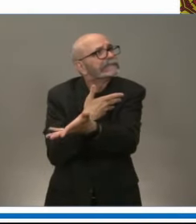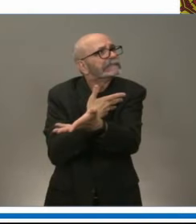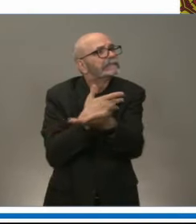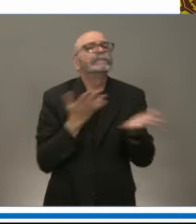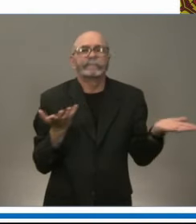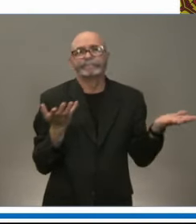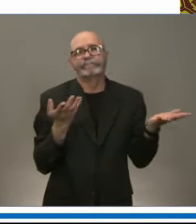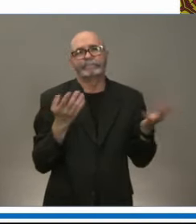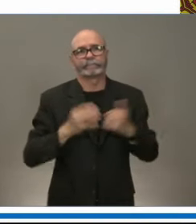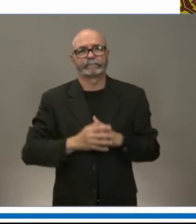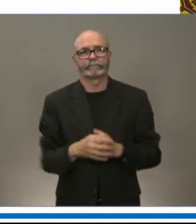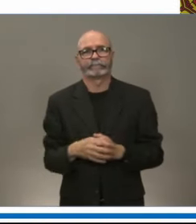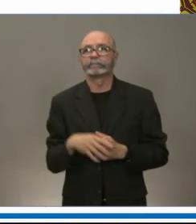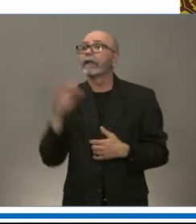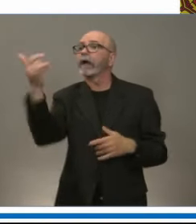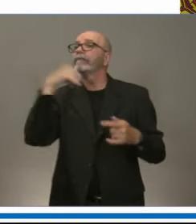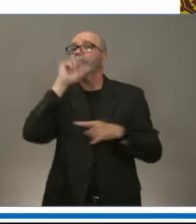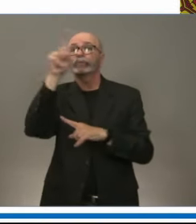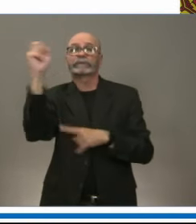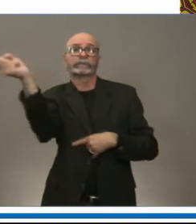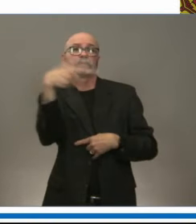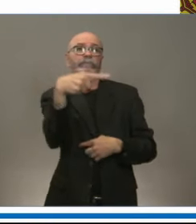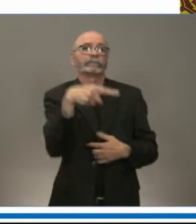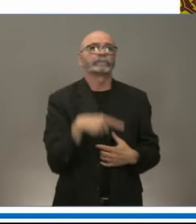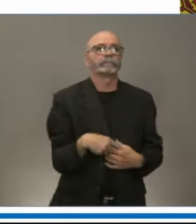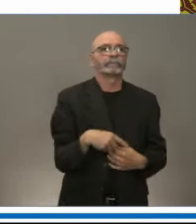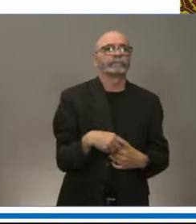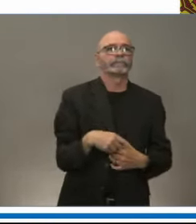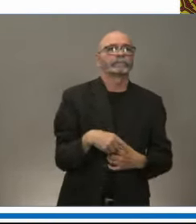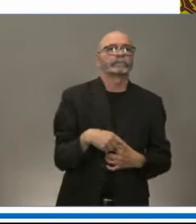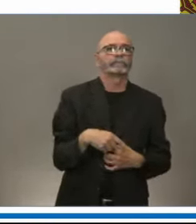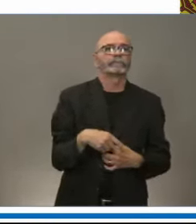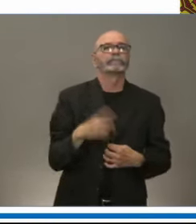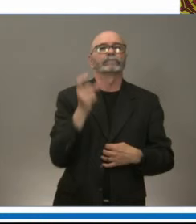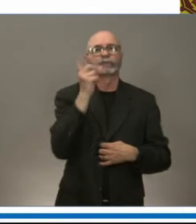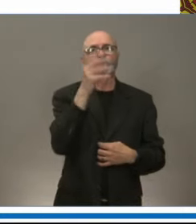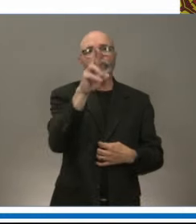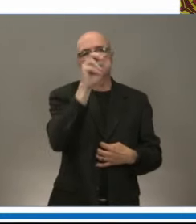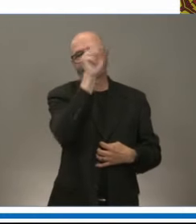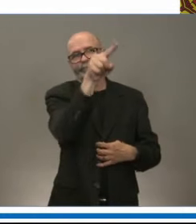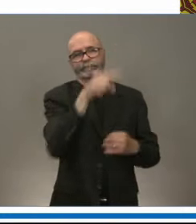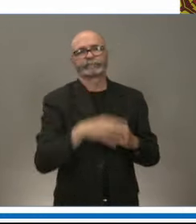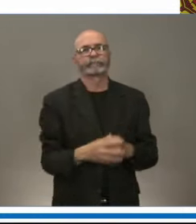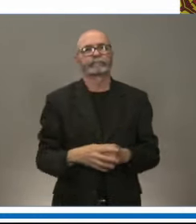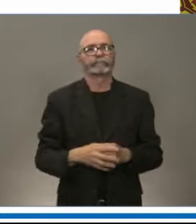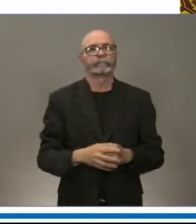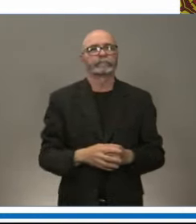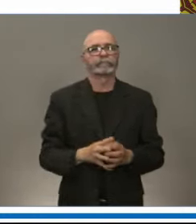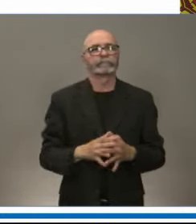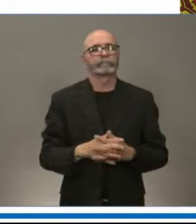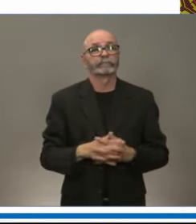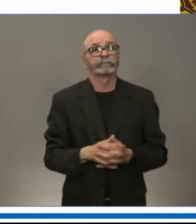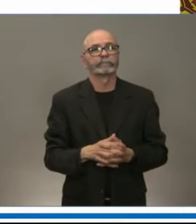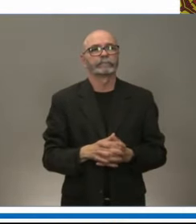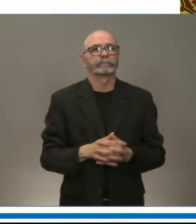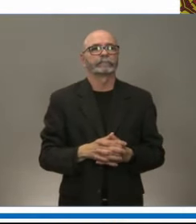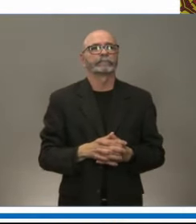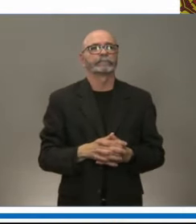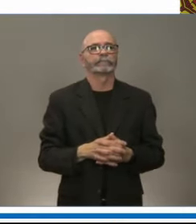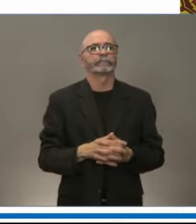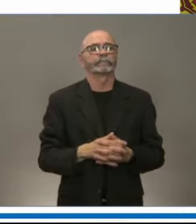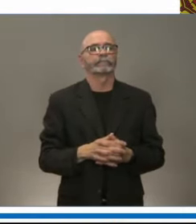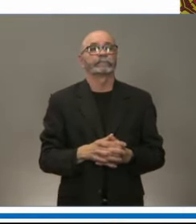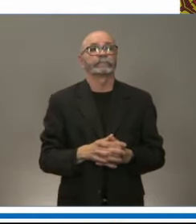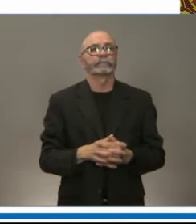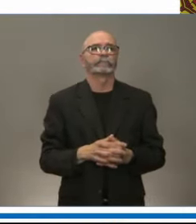Hi, I have a question for Dr. Strang. First, thank you for responding to my colleague Jennifer Henderson's questions about Magnolia.